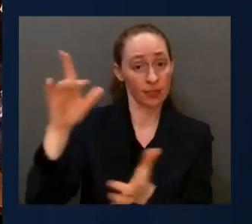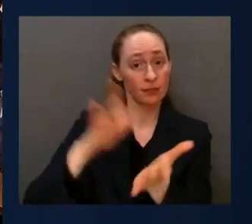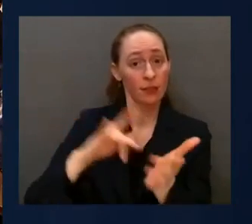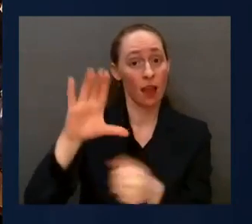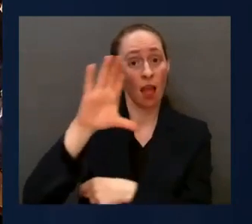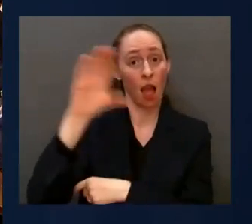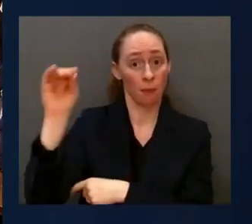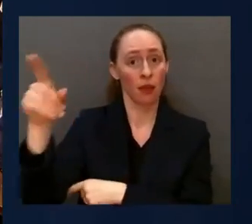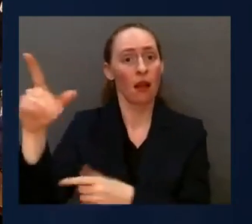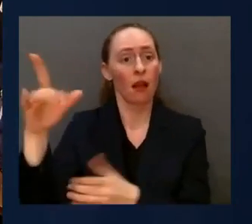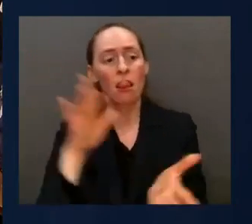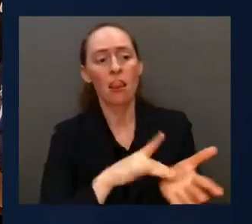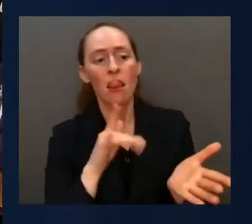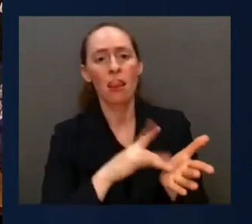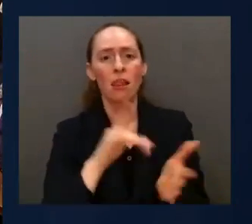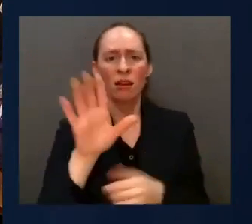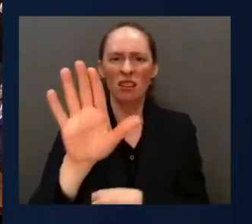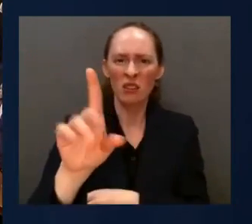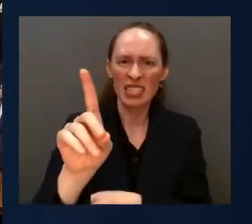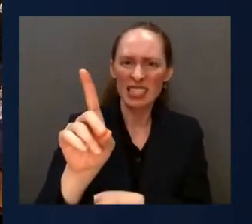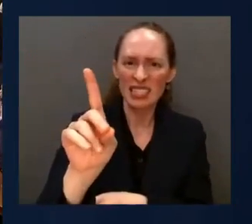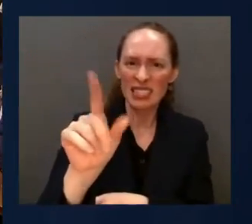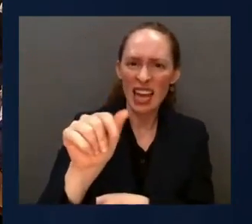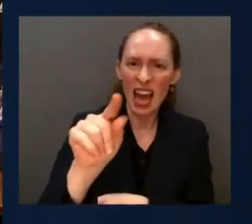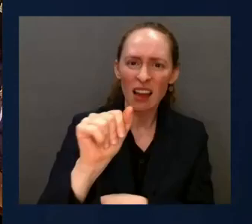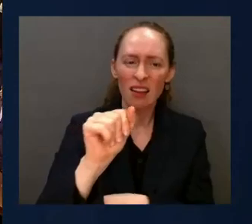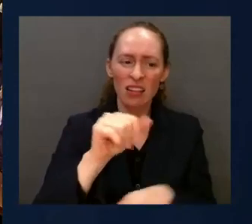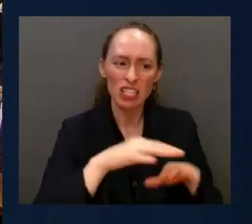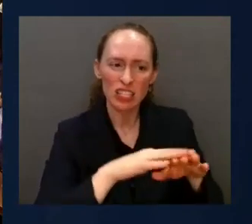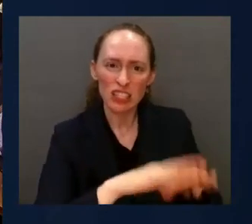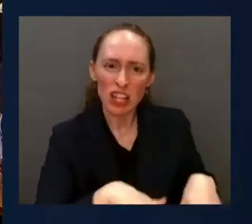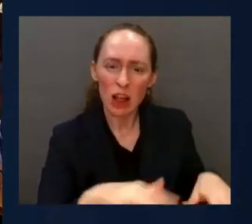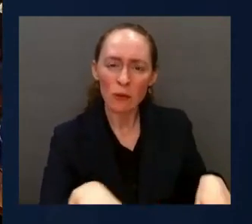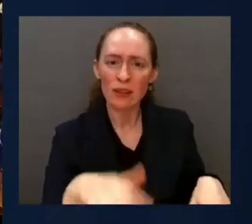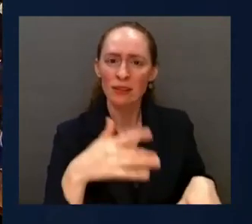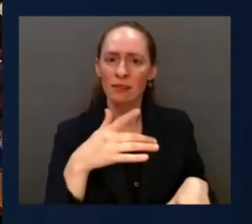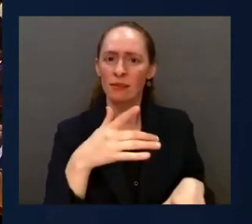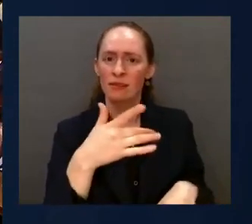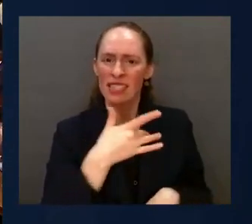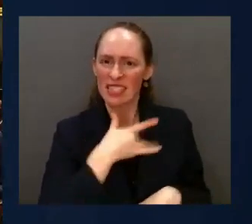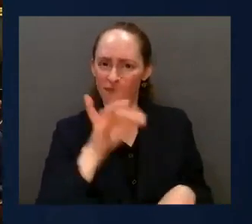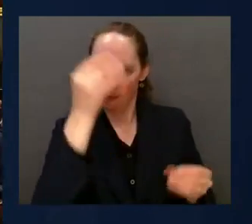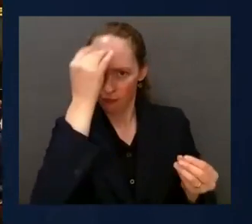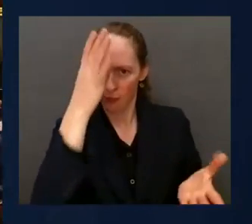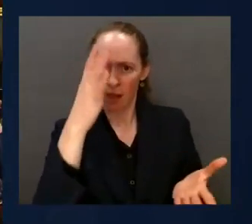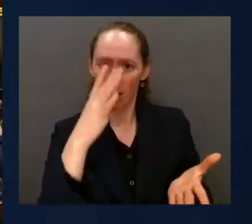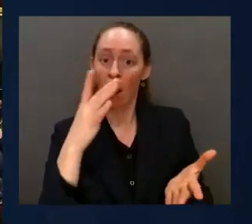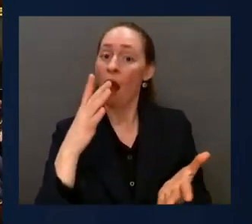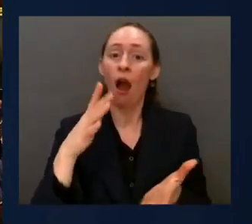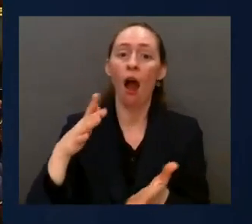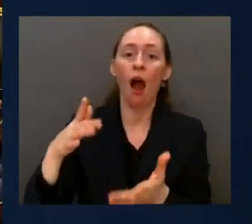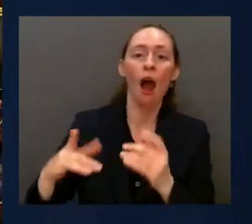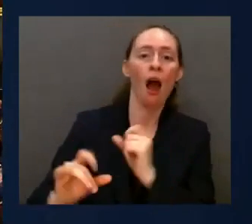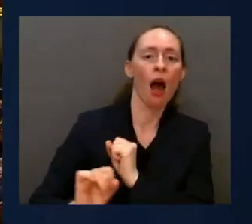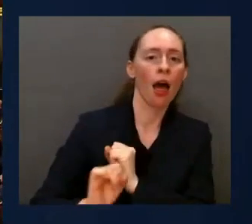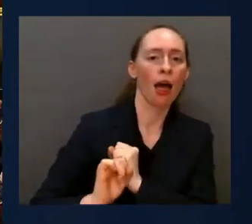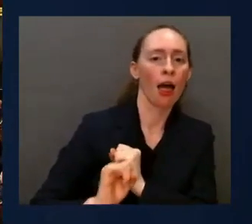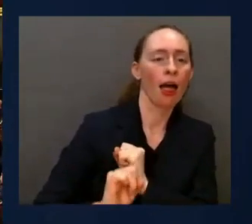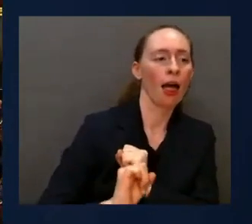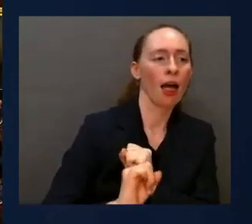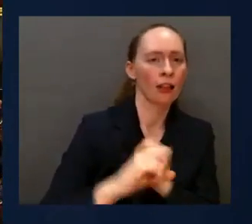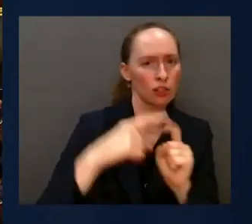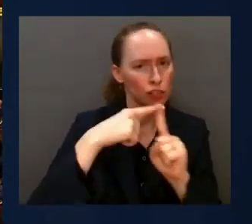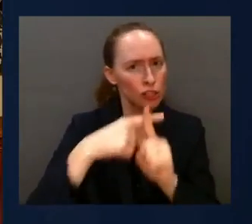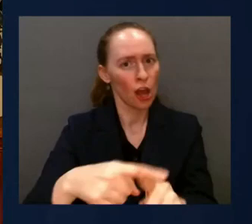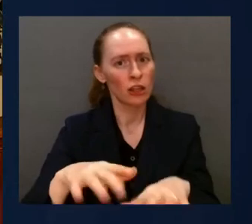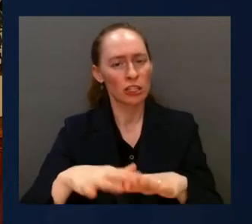online, ban targeted advertising to children, and impose stricter limits on the personal data that companies collect